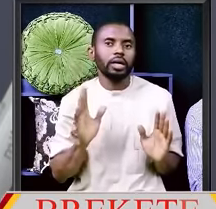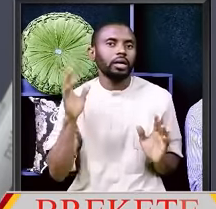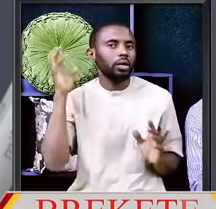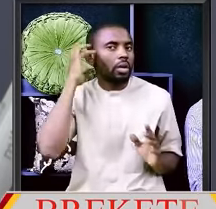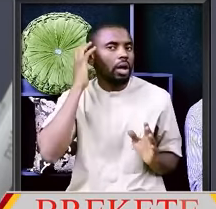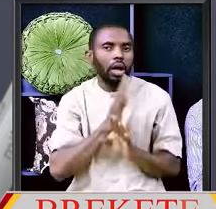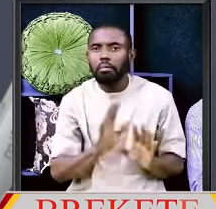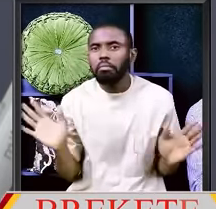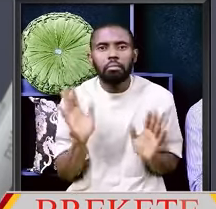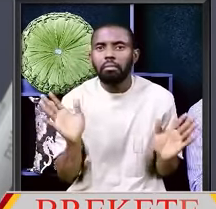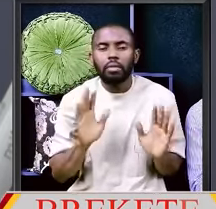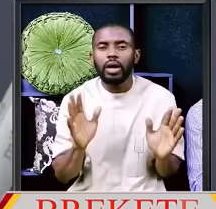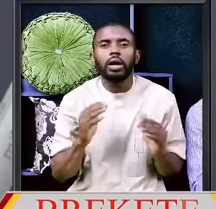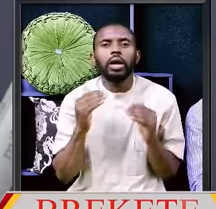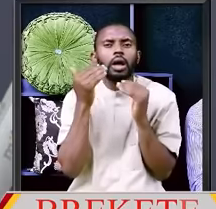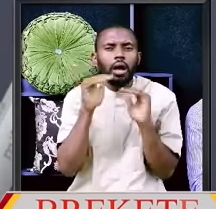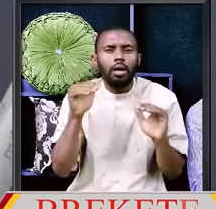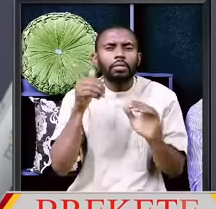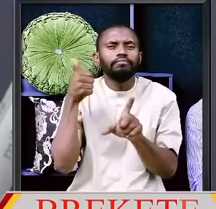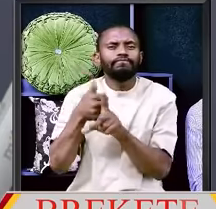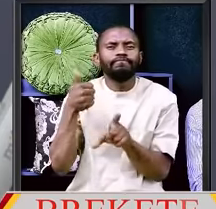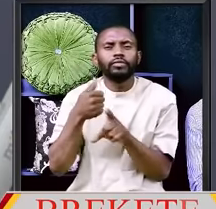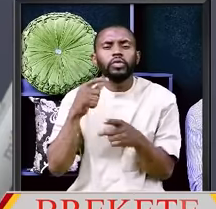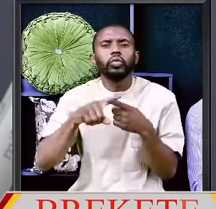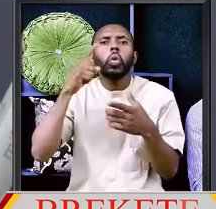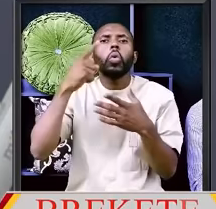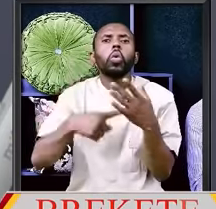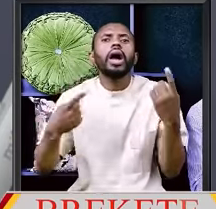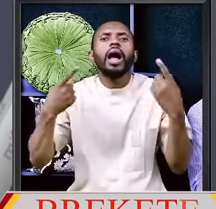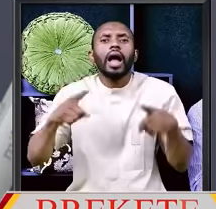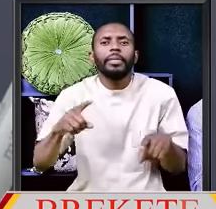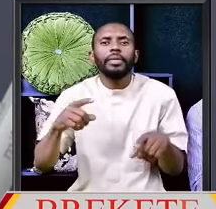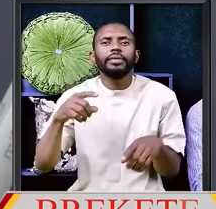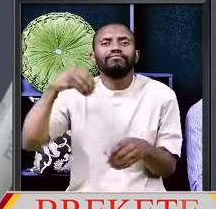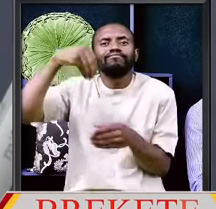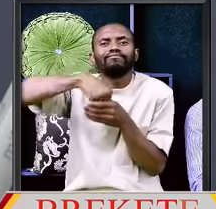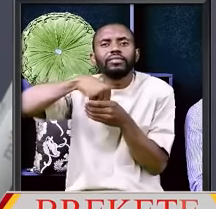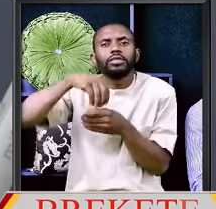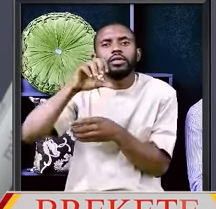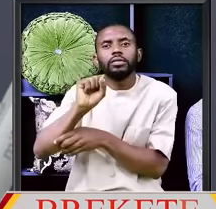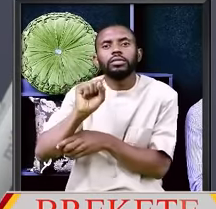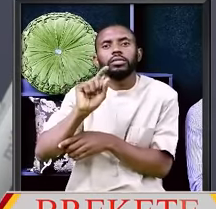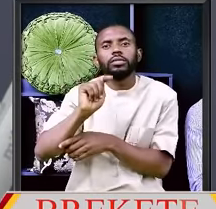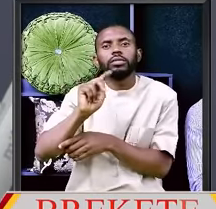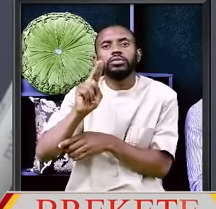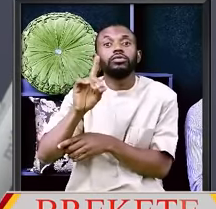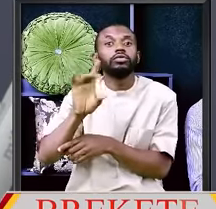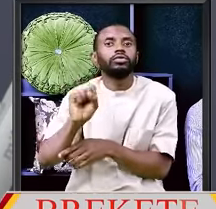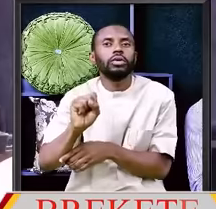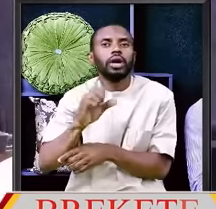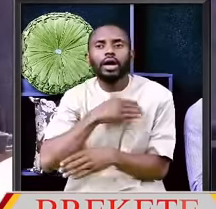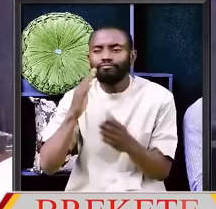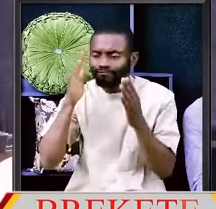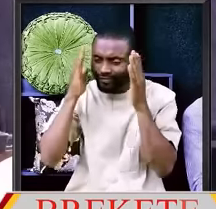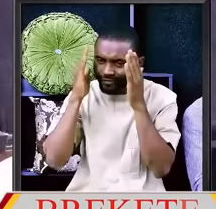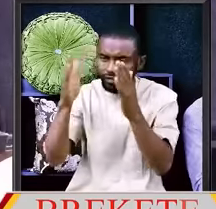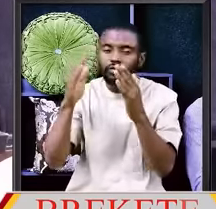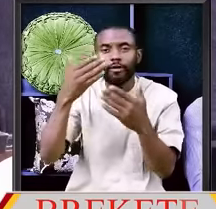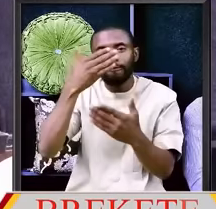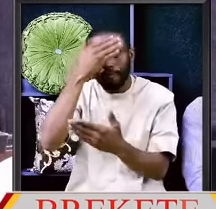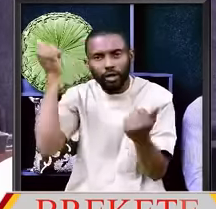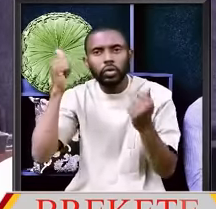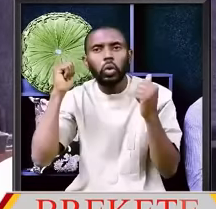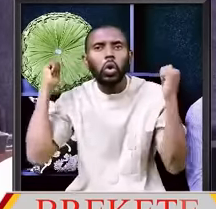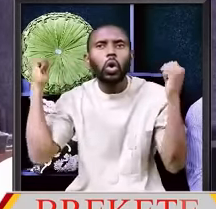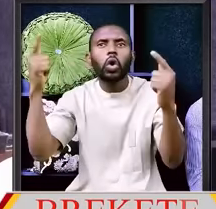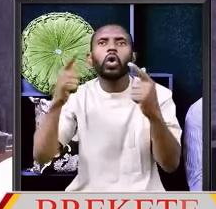restrict ourselves to wait till they happen for studio. And the main focus, forget all these